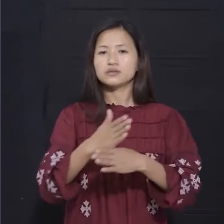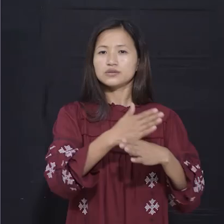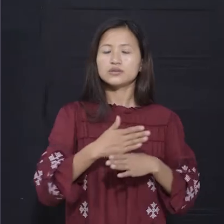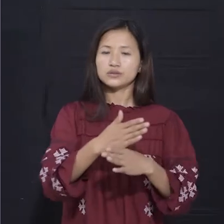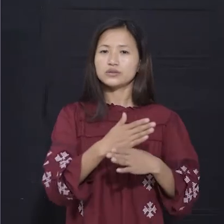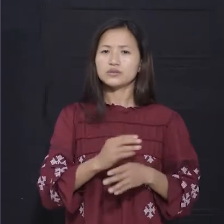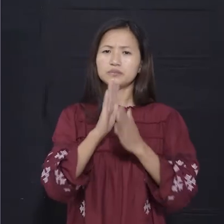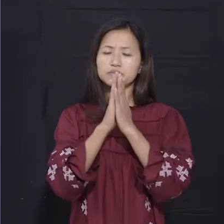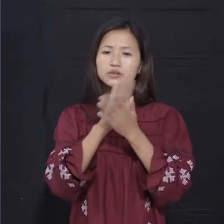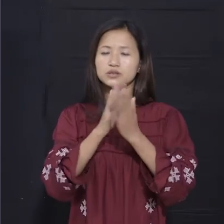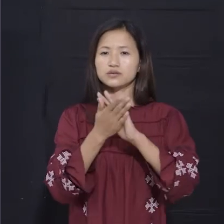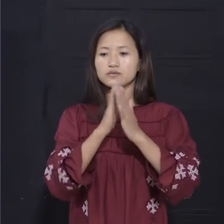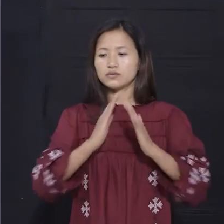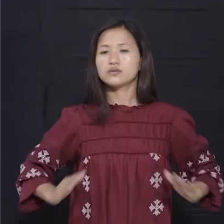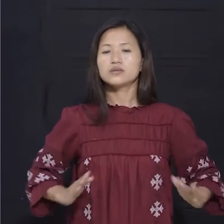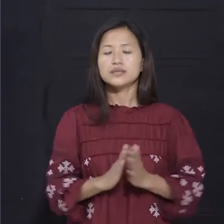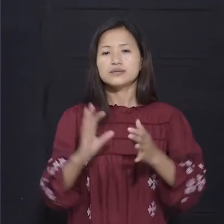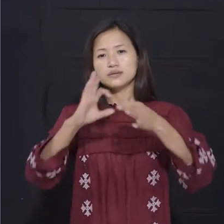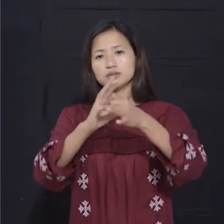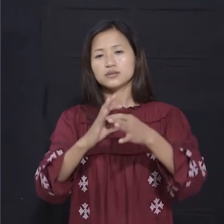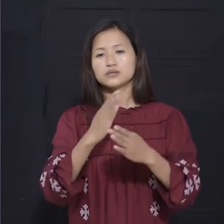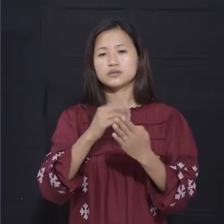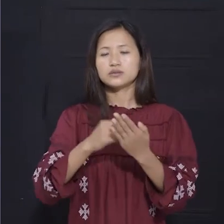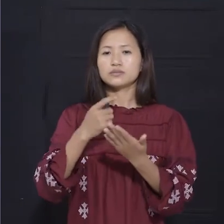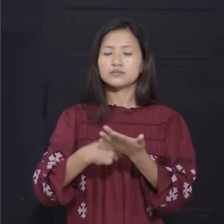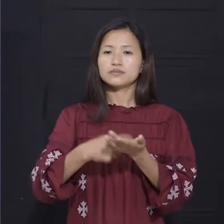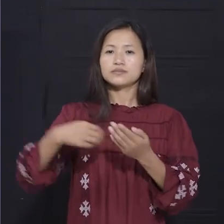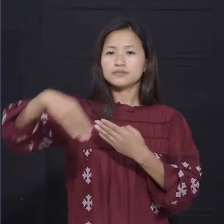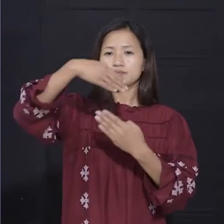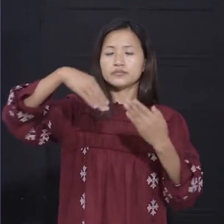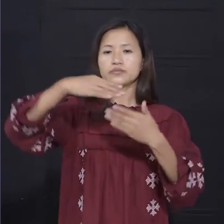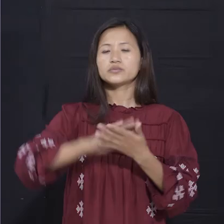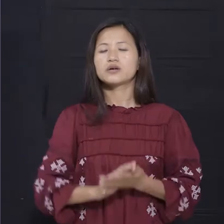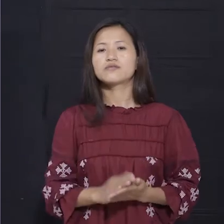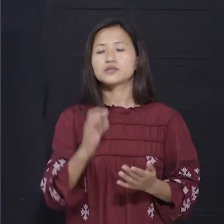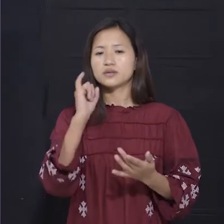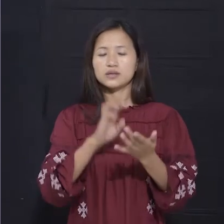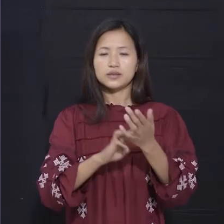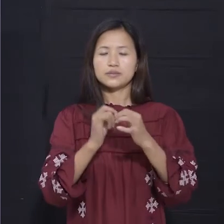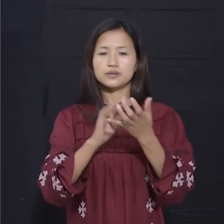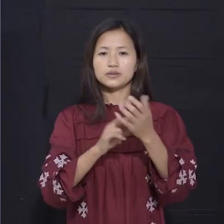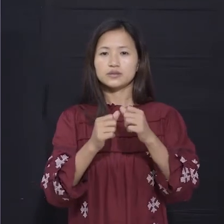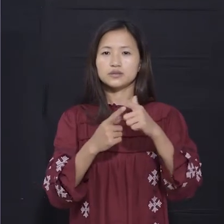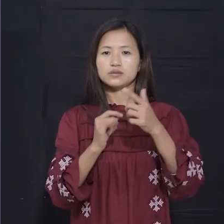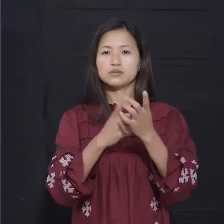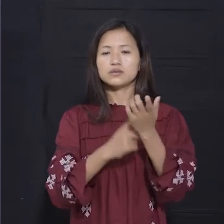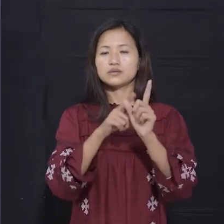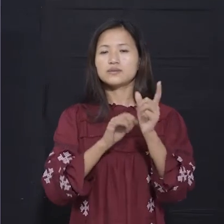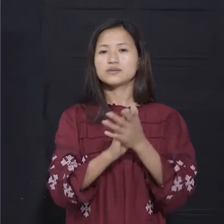those peaceful relationship which they were sharing before, right? And because of the enmity among them, because of